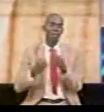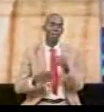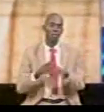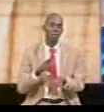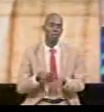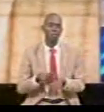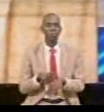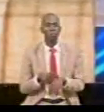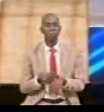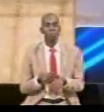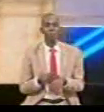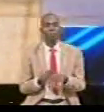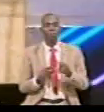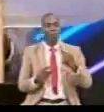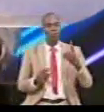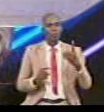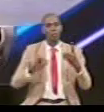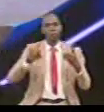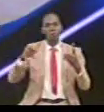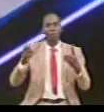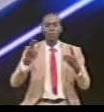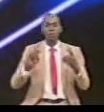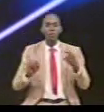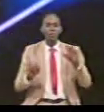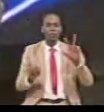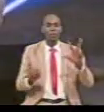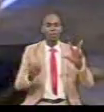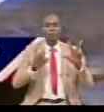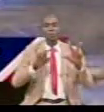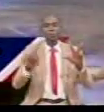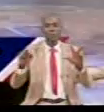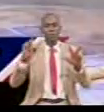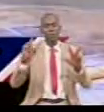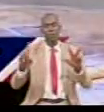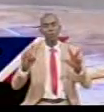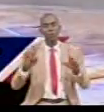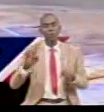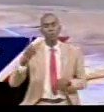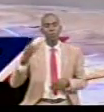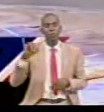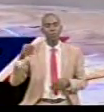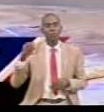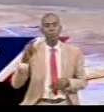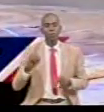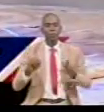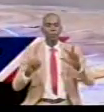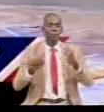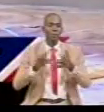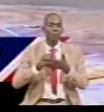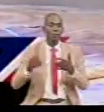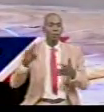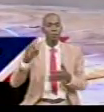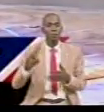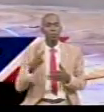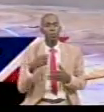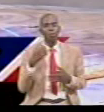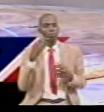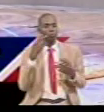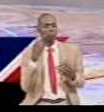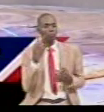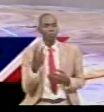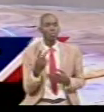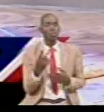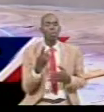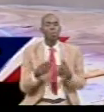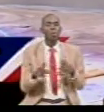time. 1 John chapter 3, reading from verse 1. In 1 John chapter 3, verse 1, behold what manner of